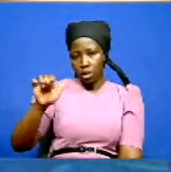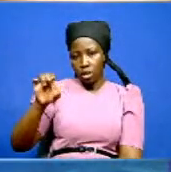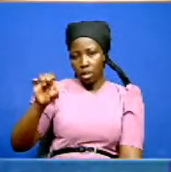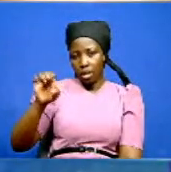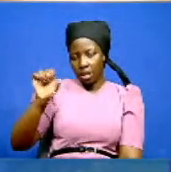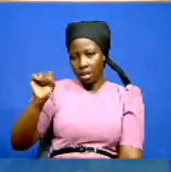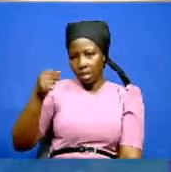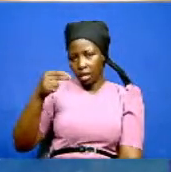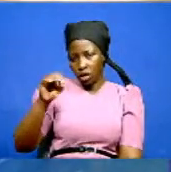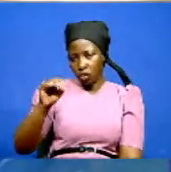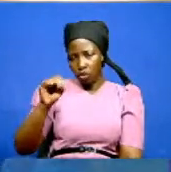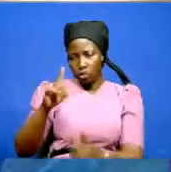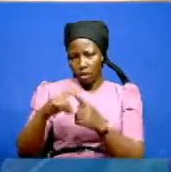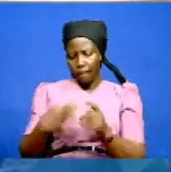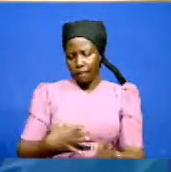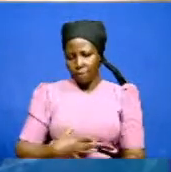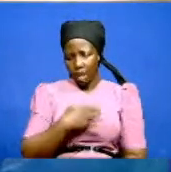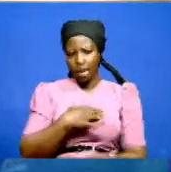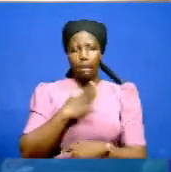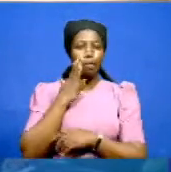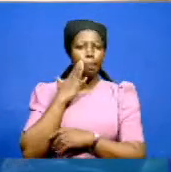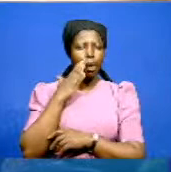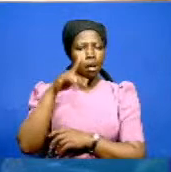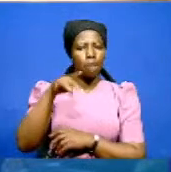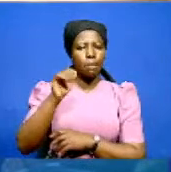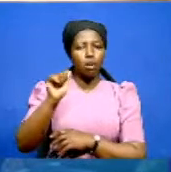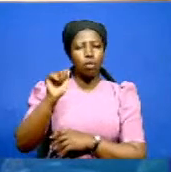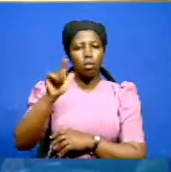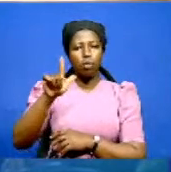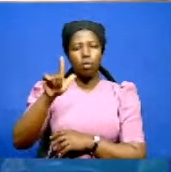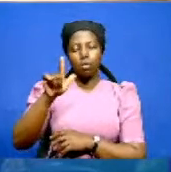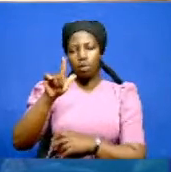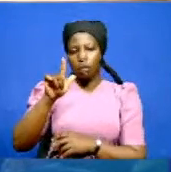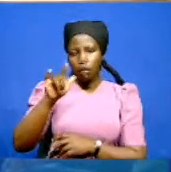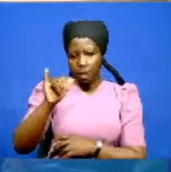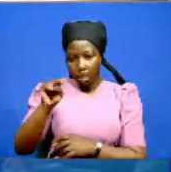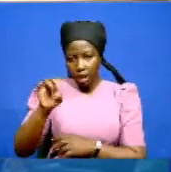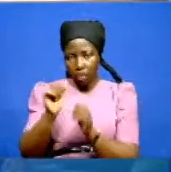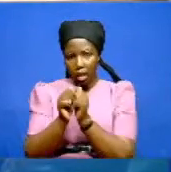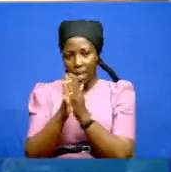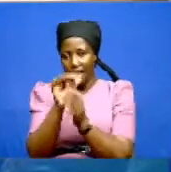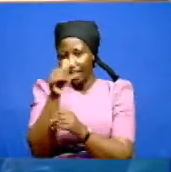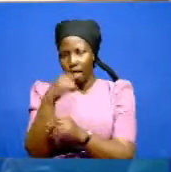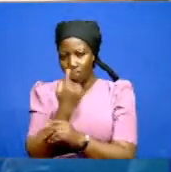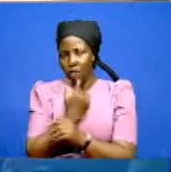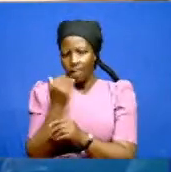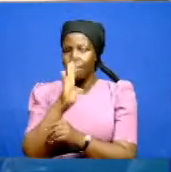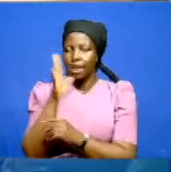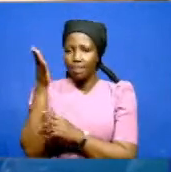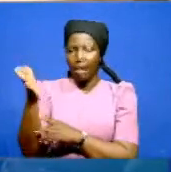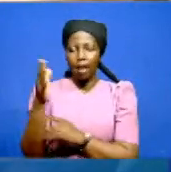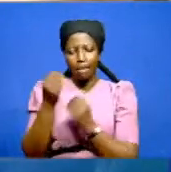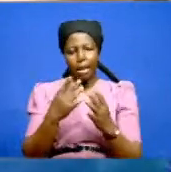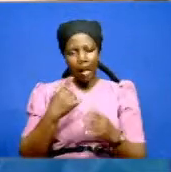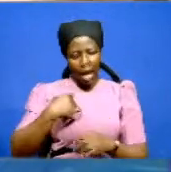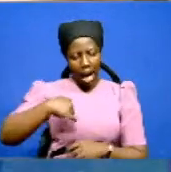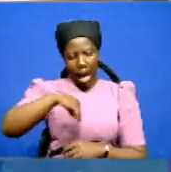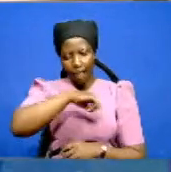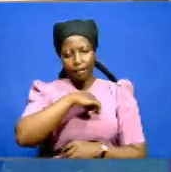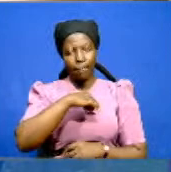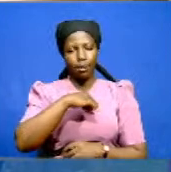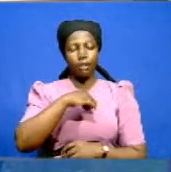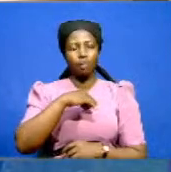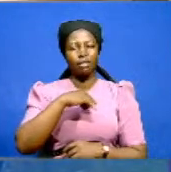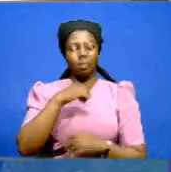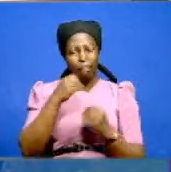Pauline and the rest of us when we have been there. There are many others who have come to my house in